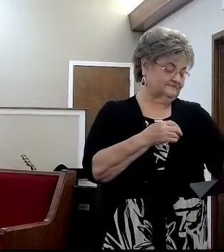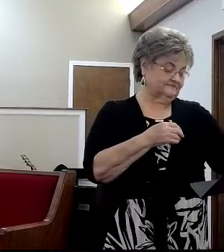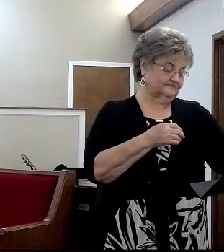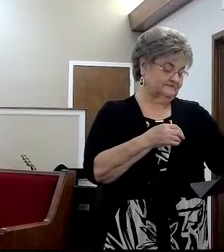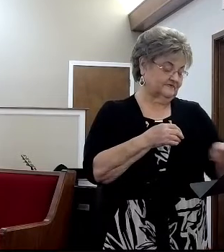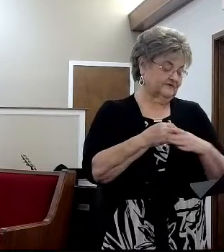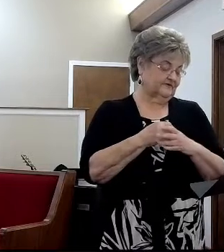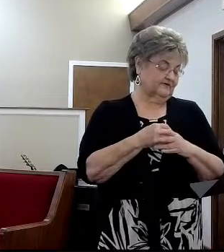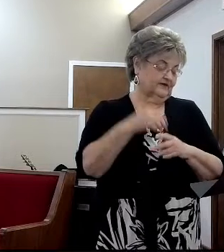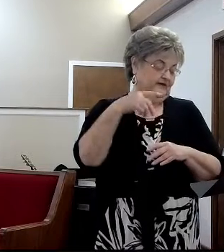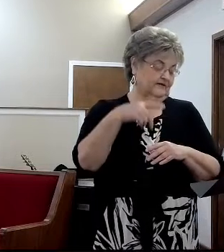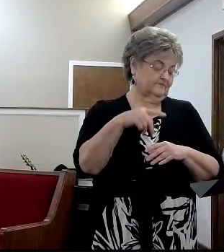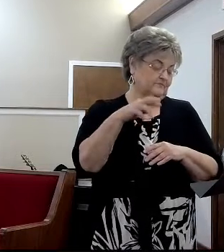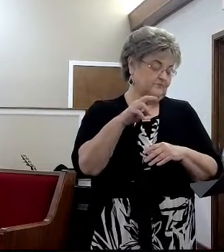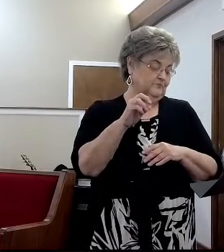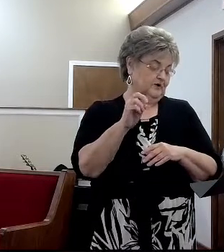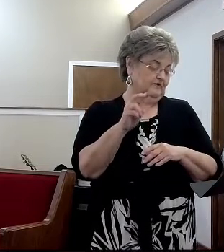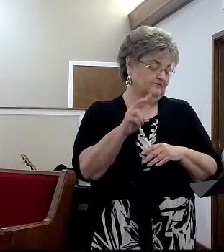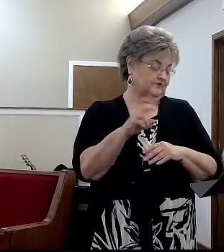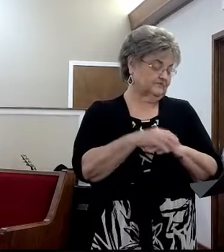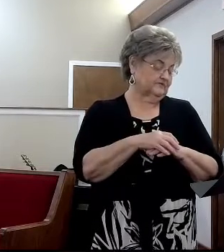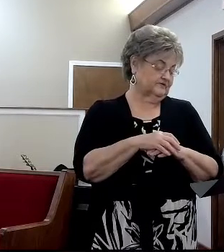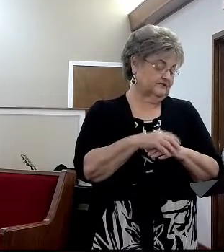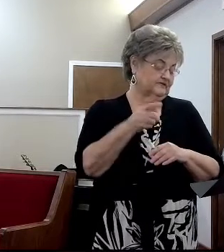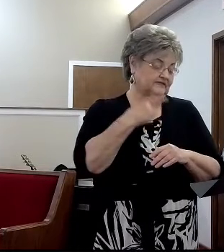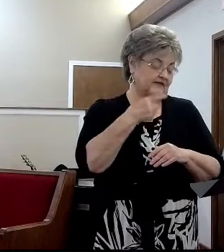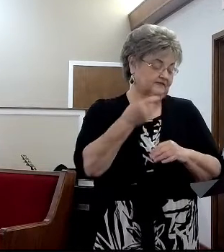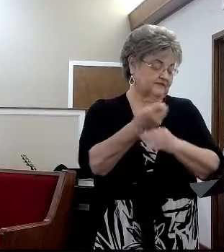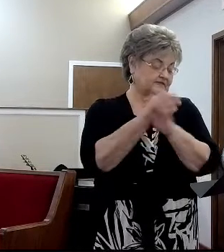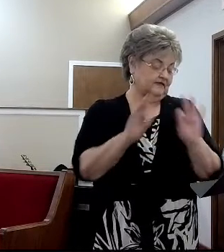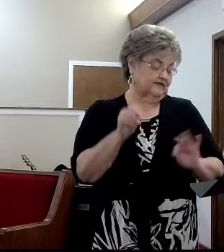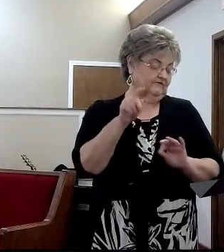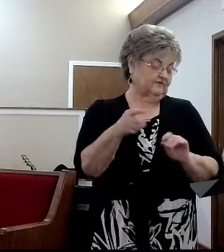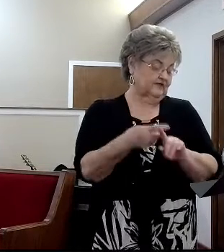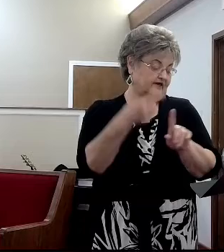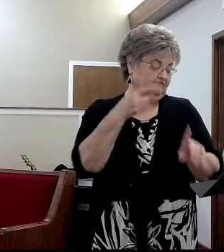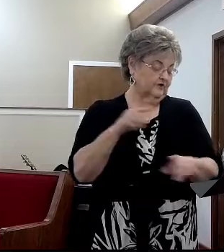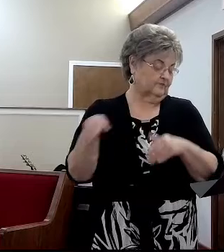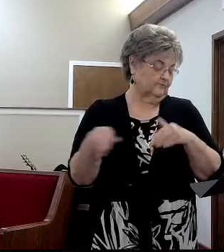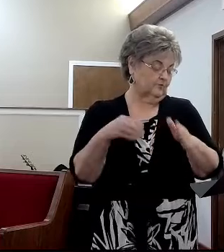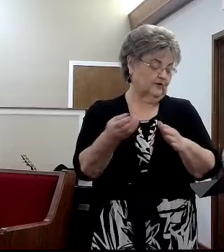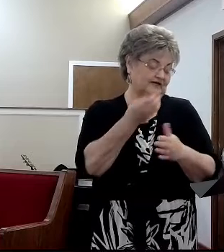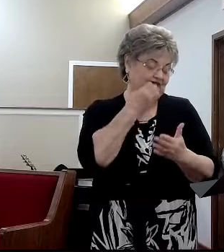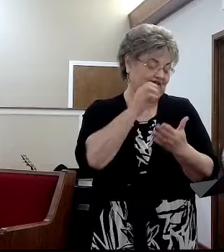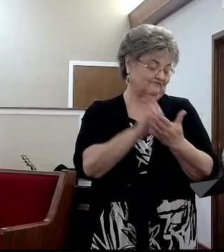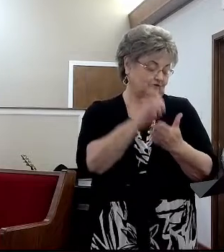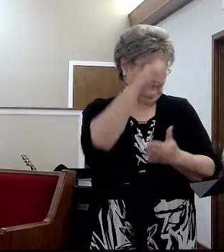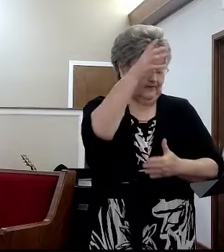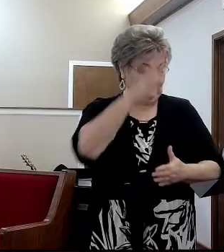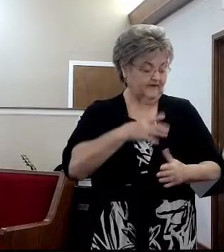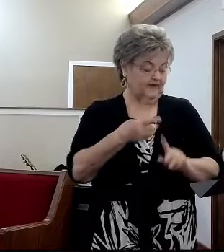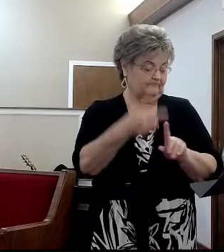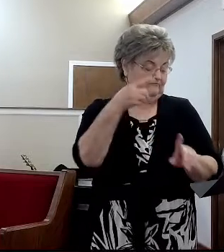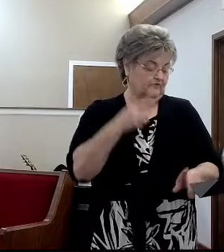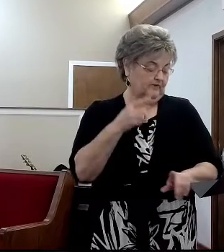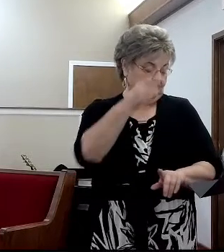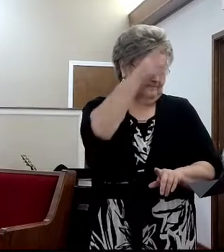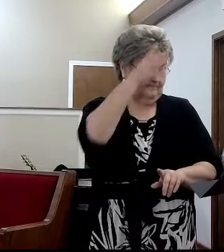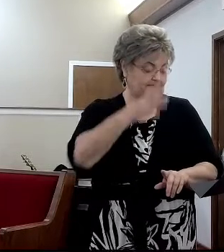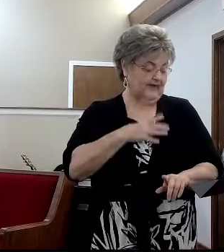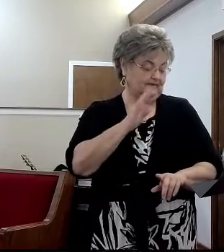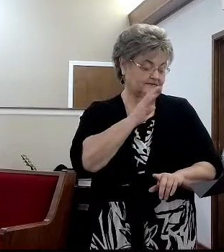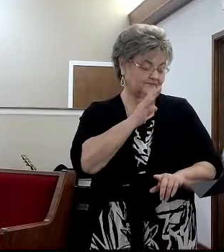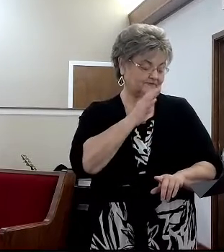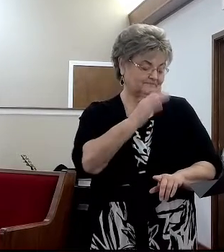So in Proverbs 2:12, the Bible says, "To deliver thee from the way of the evil man, from the man that speaketh